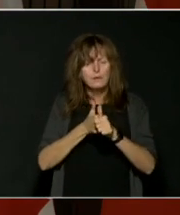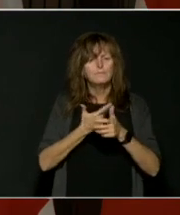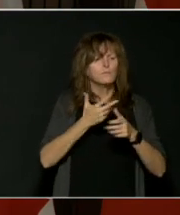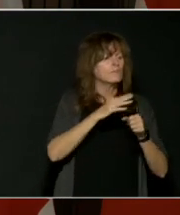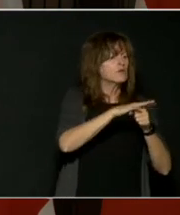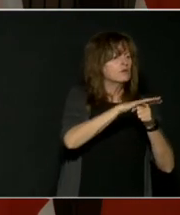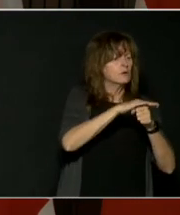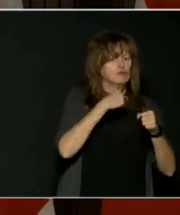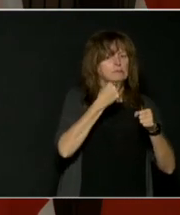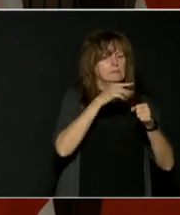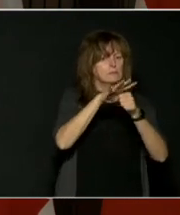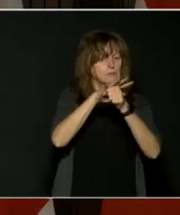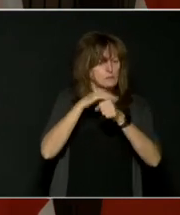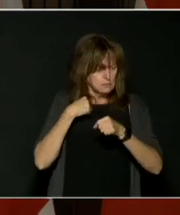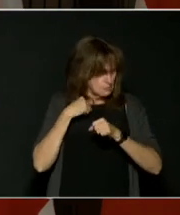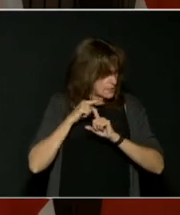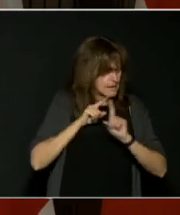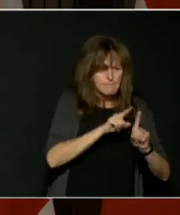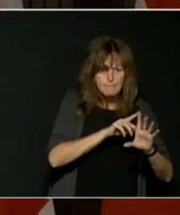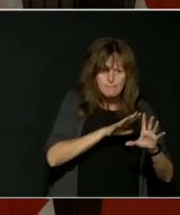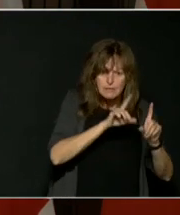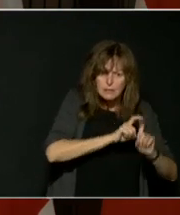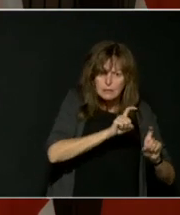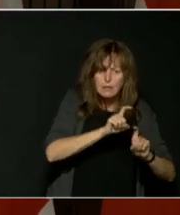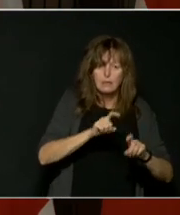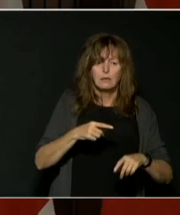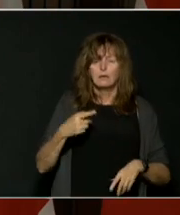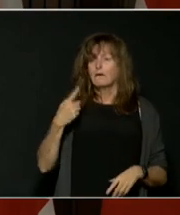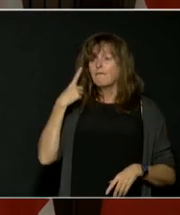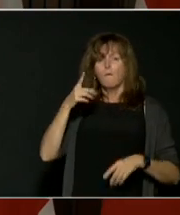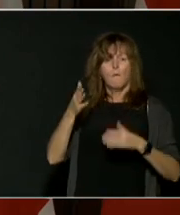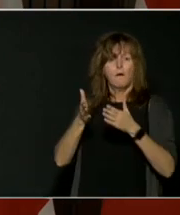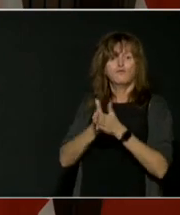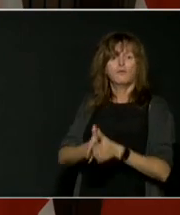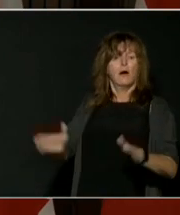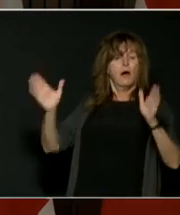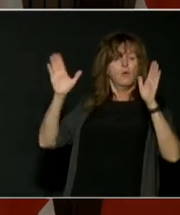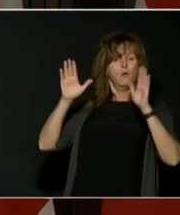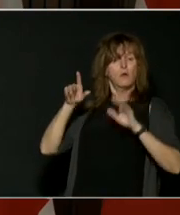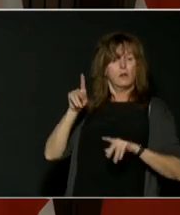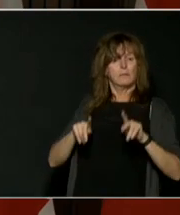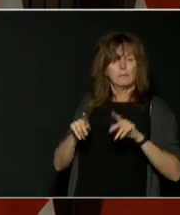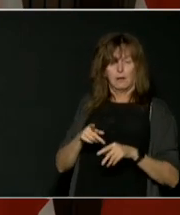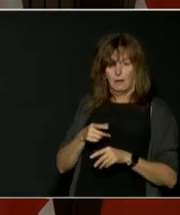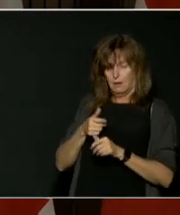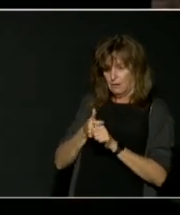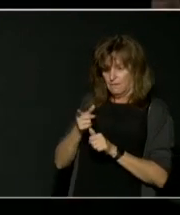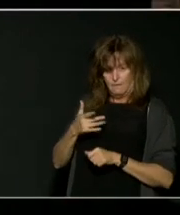our focus is on symptoms, contacts, and outbreaks. Follow-up?